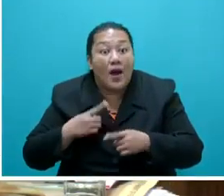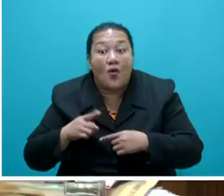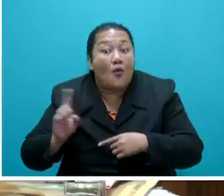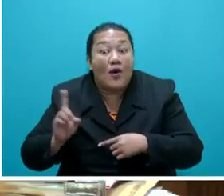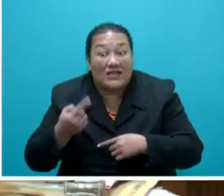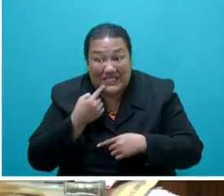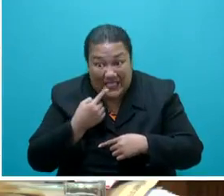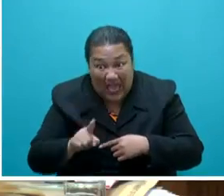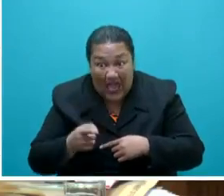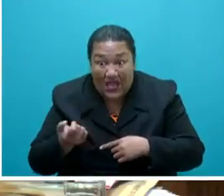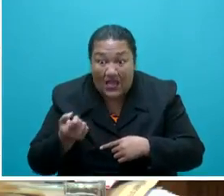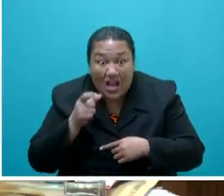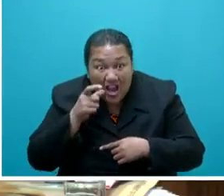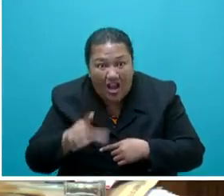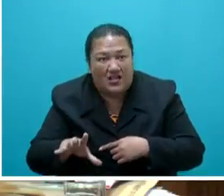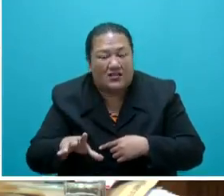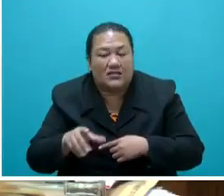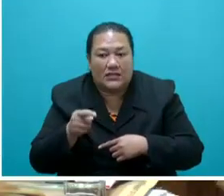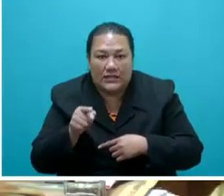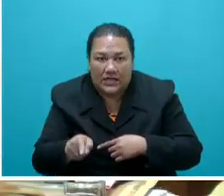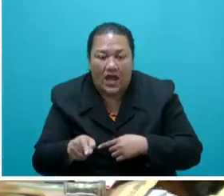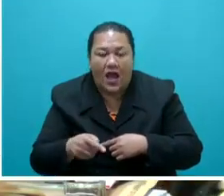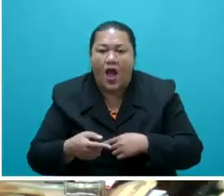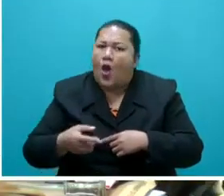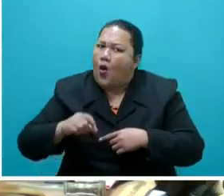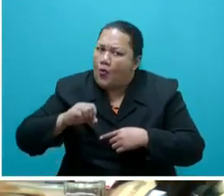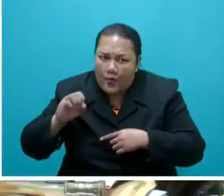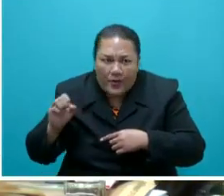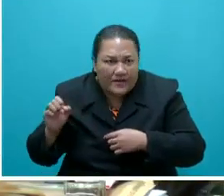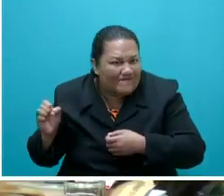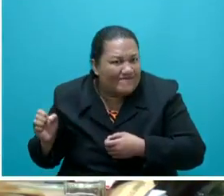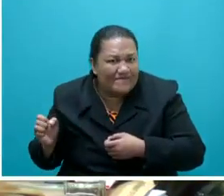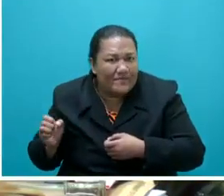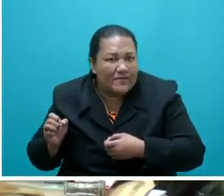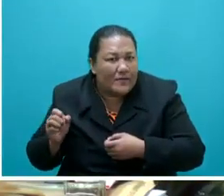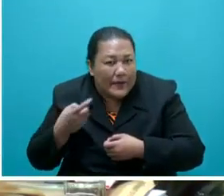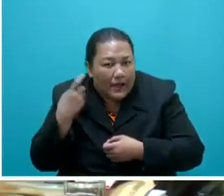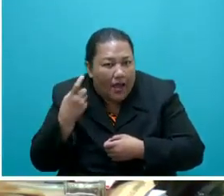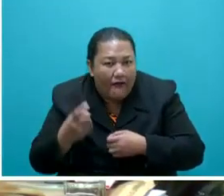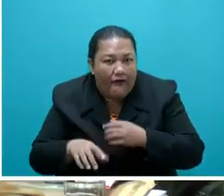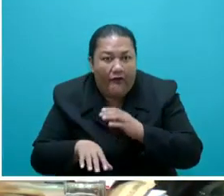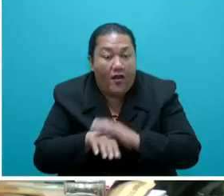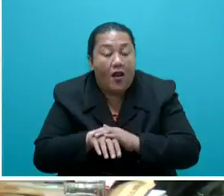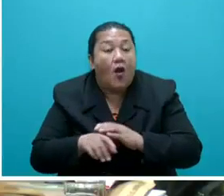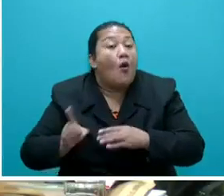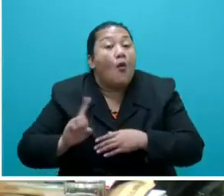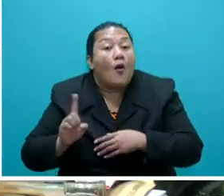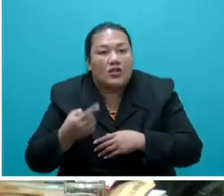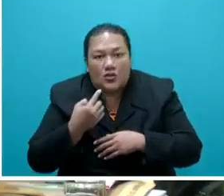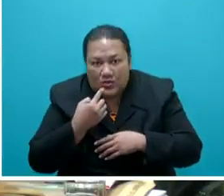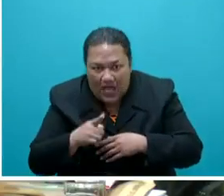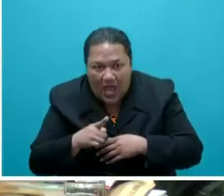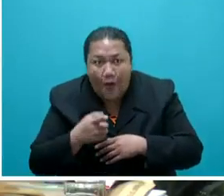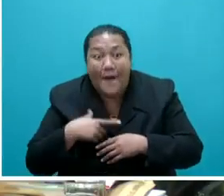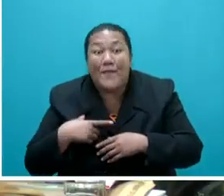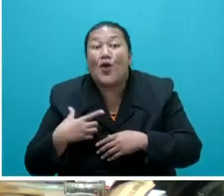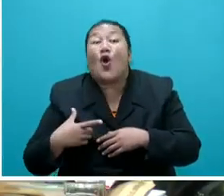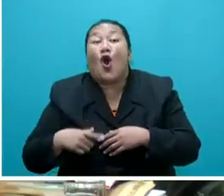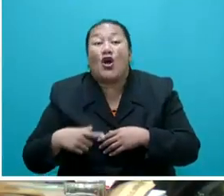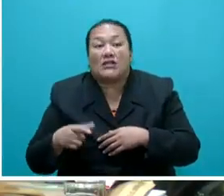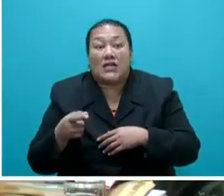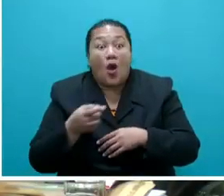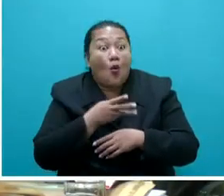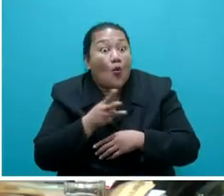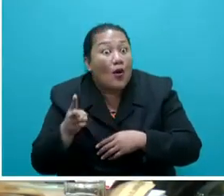act to bolster or suppress what we say in this House. Such is the power we wield with the words that